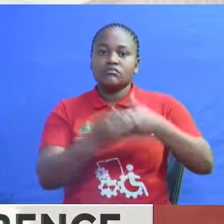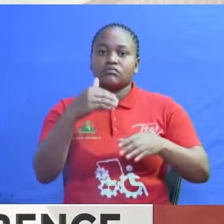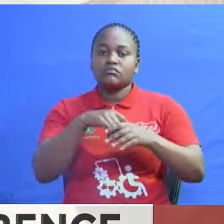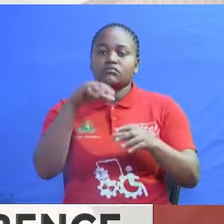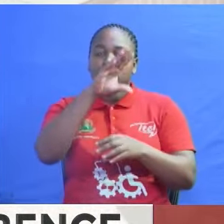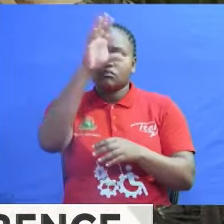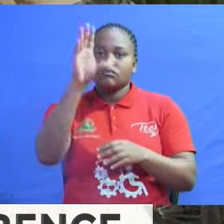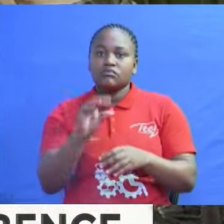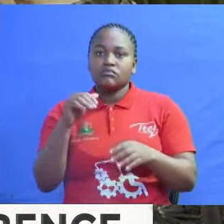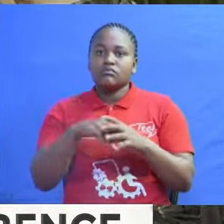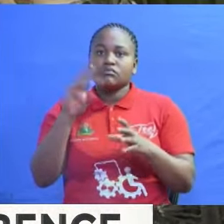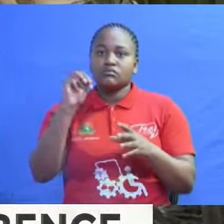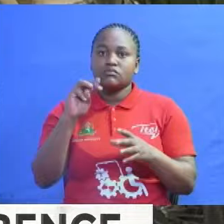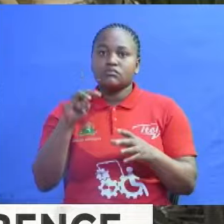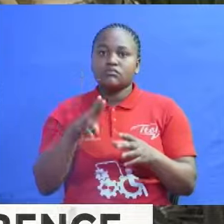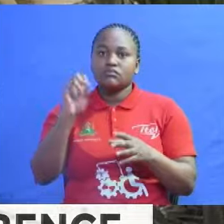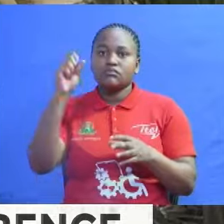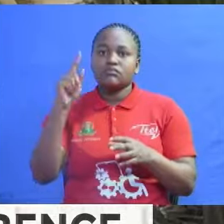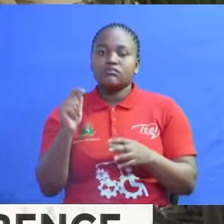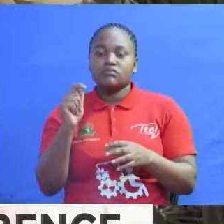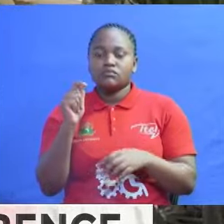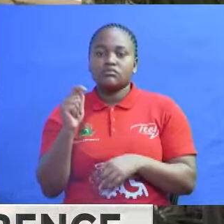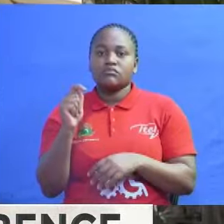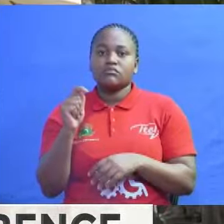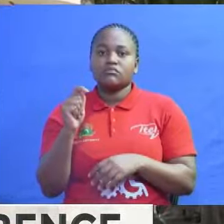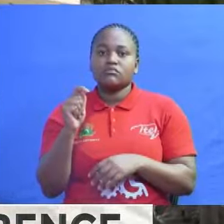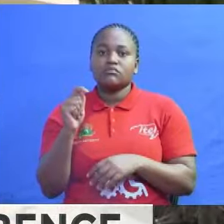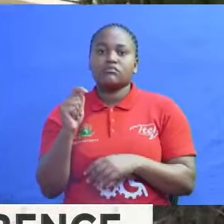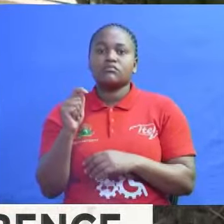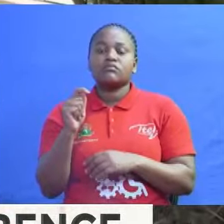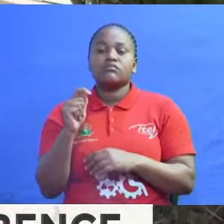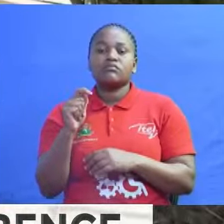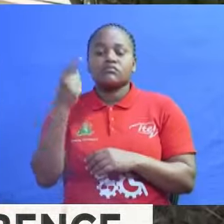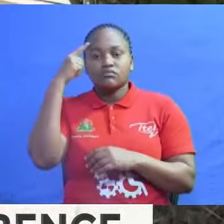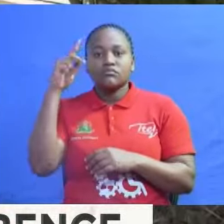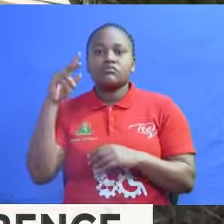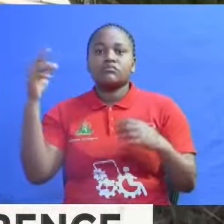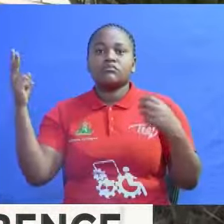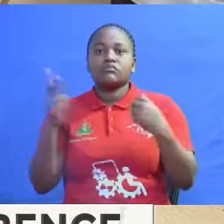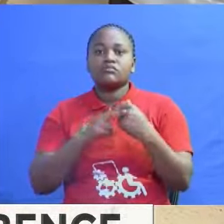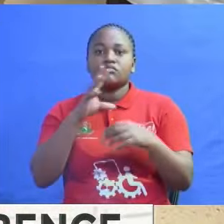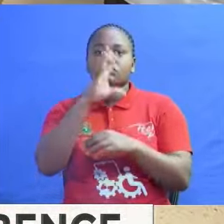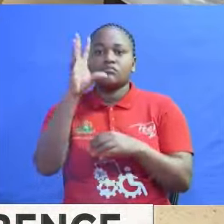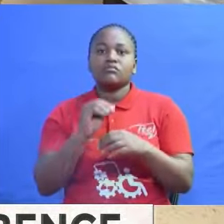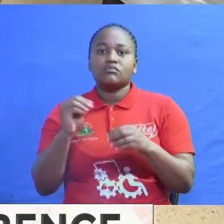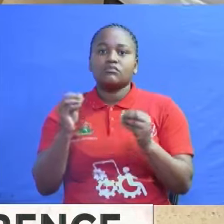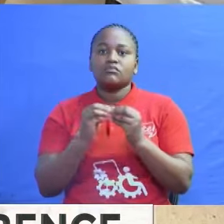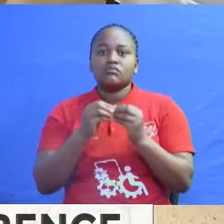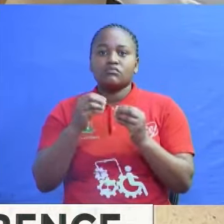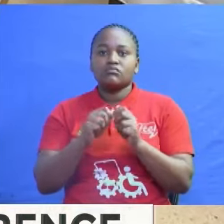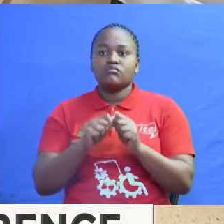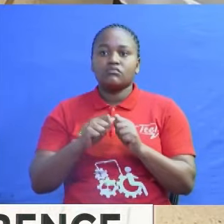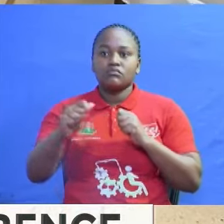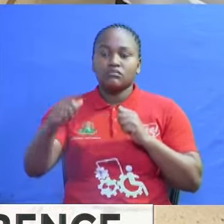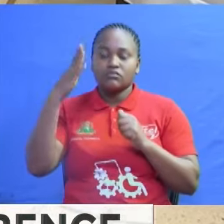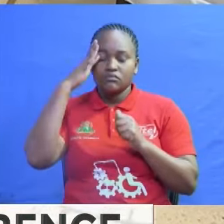Africa at Masinde Muliro University of Agriculture and Technology for the 7th African Council for Distance